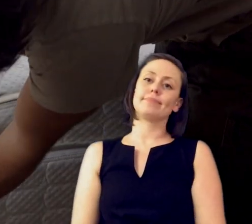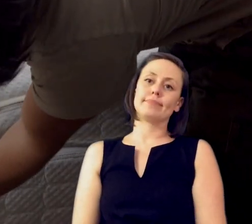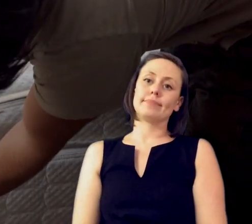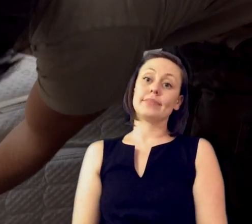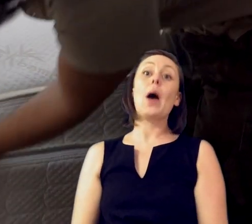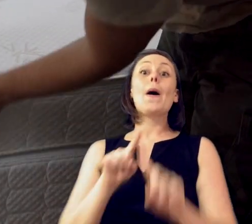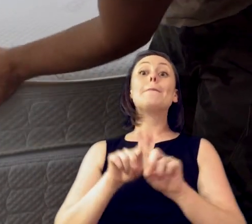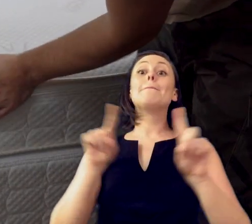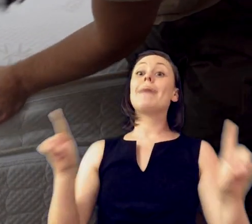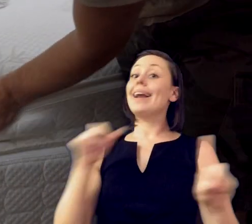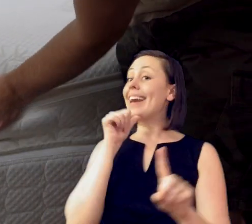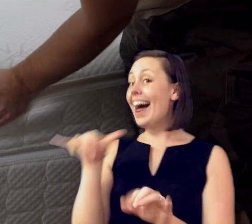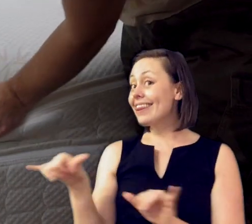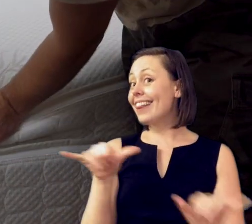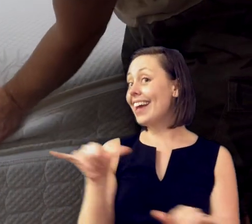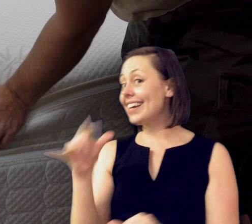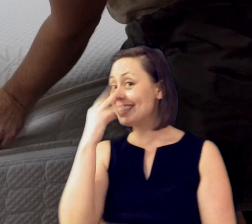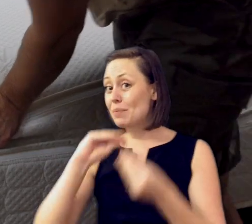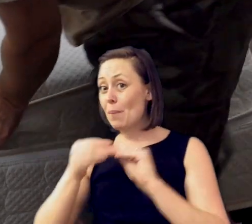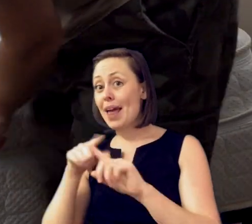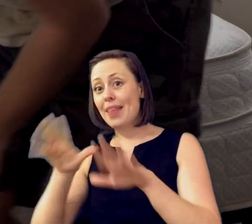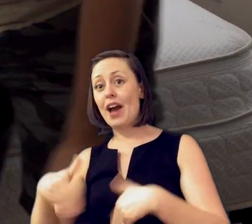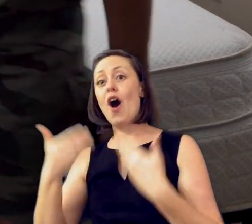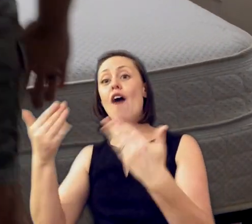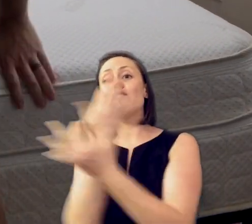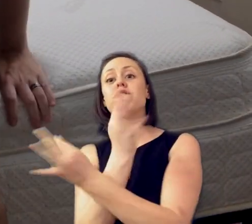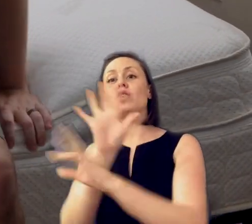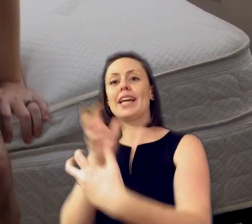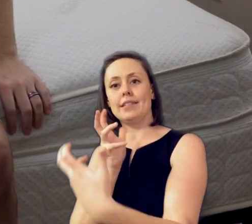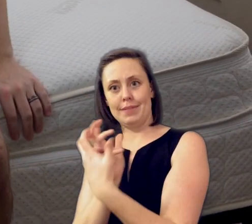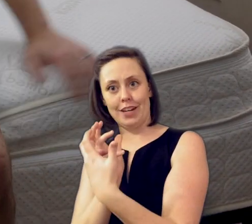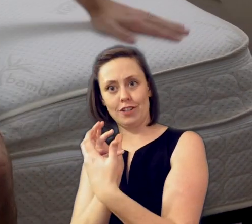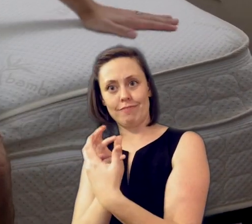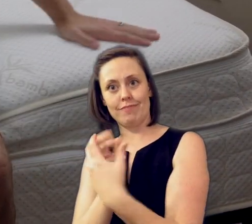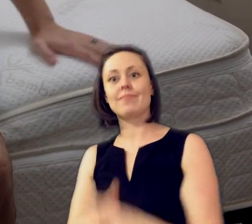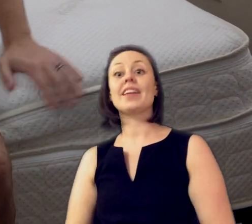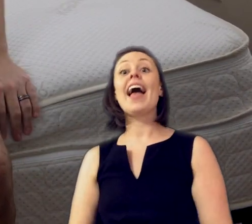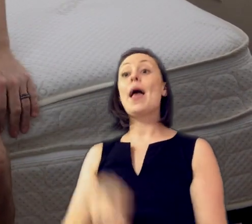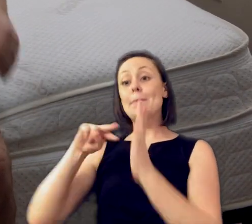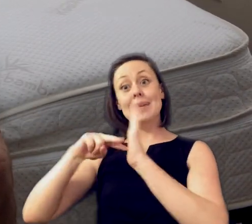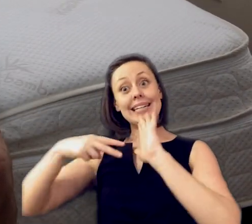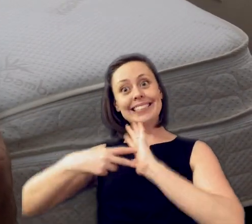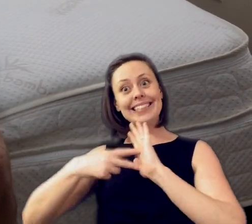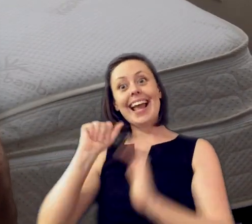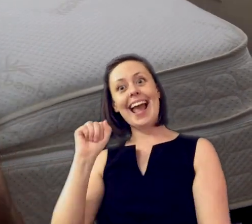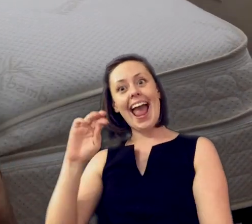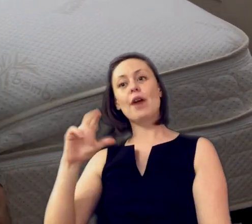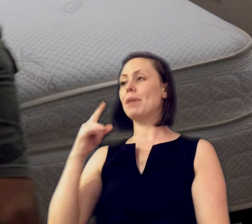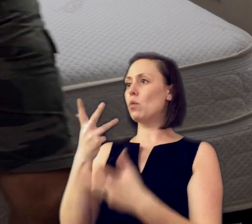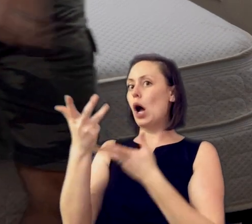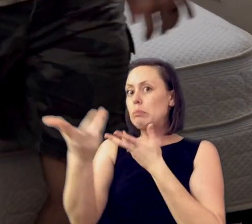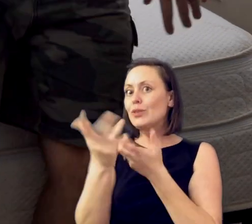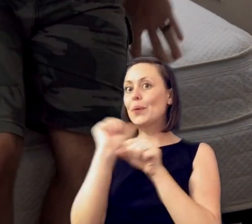Unlike Sleep Number, however, AirPedic offers free customizations, And what this means is that AirPedic will work with